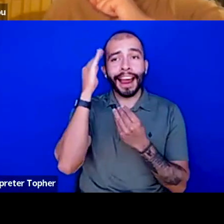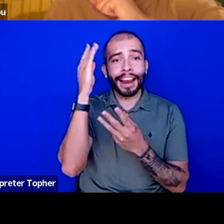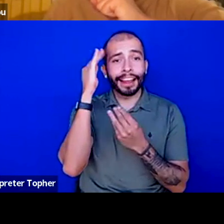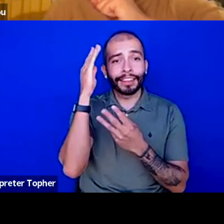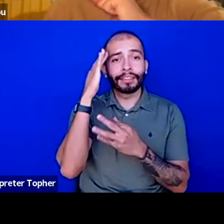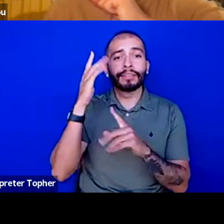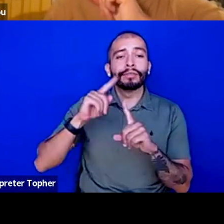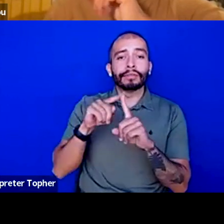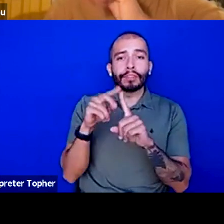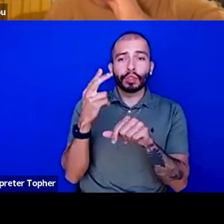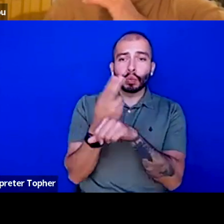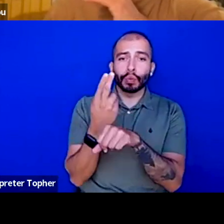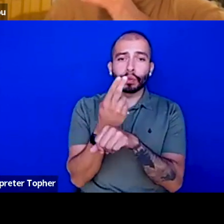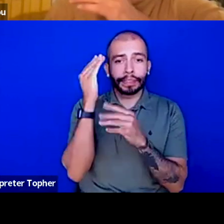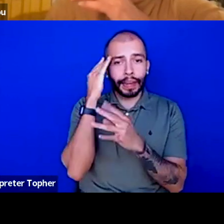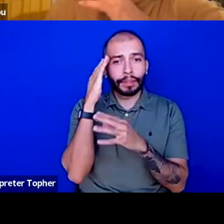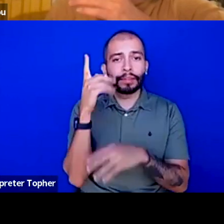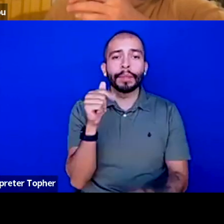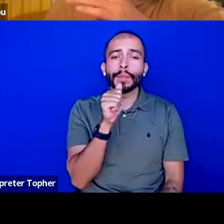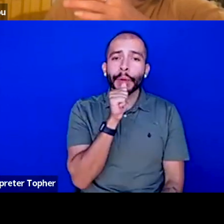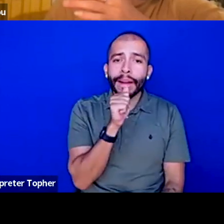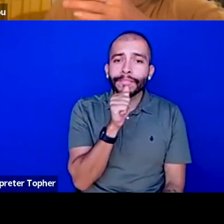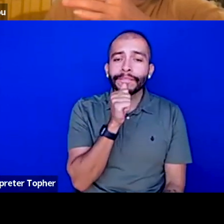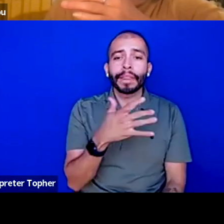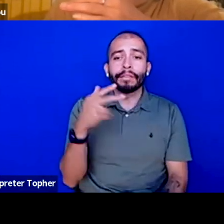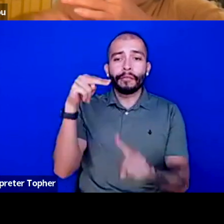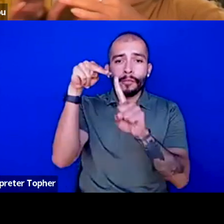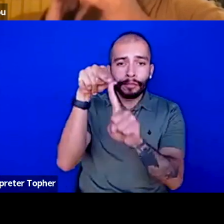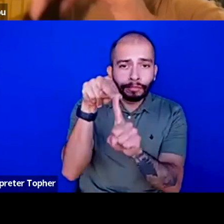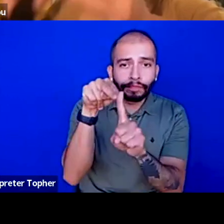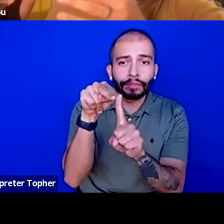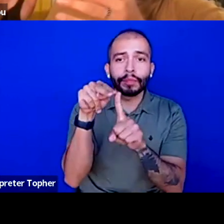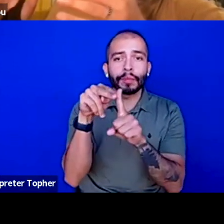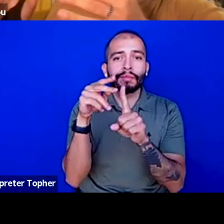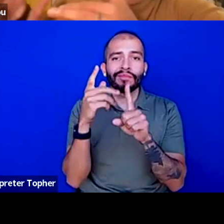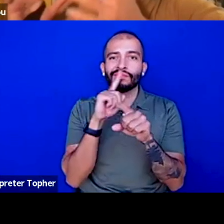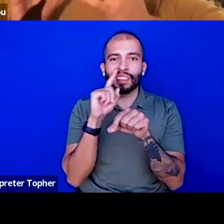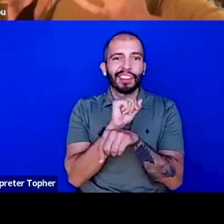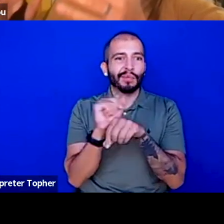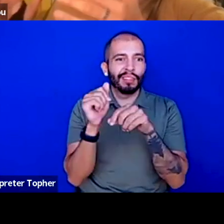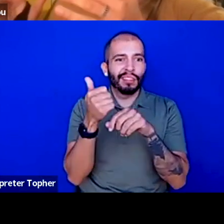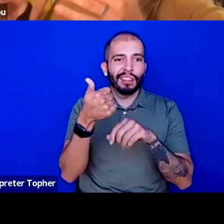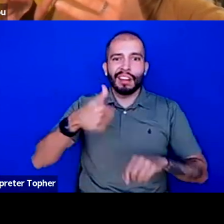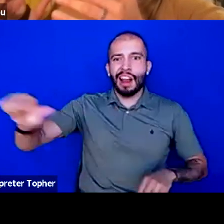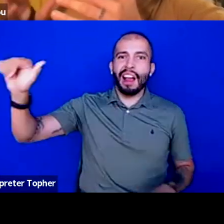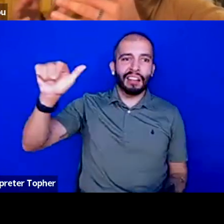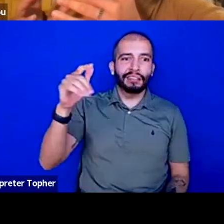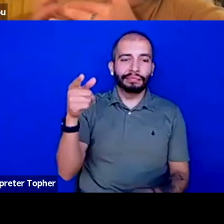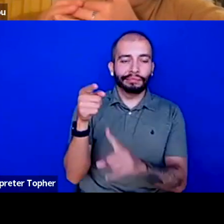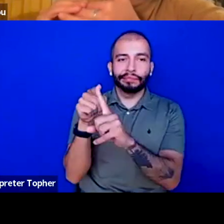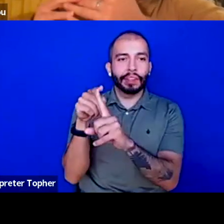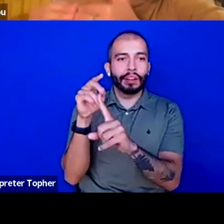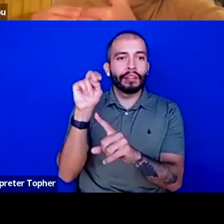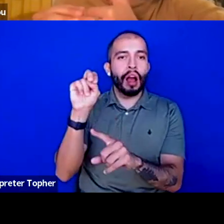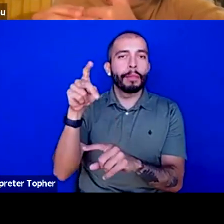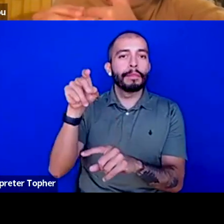one nonprofit getting the expansion of 911 surveillance technology without any kinds of stipulations or oversight